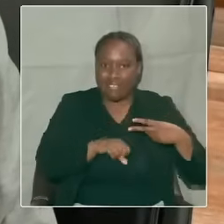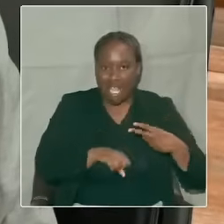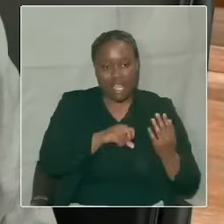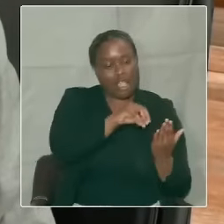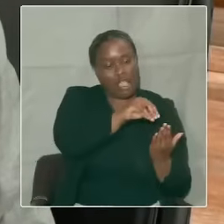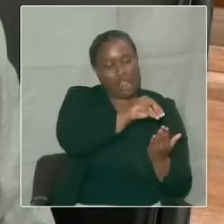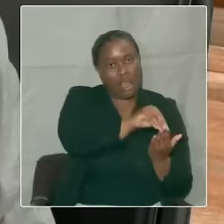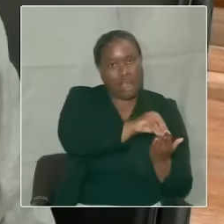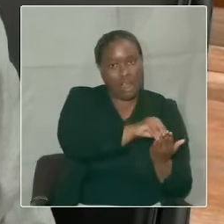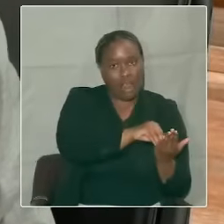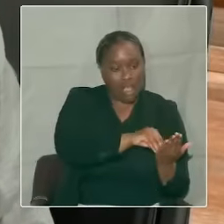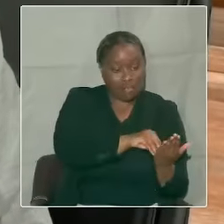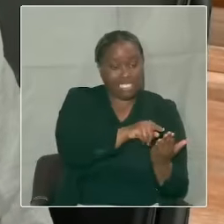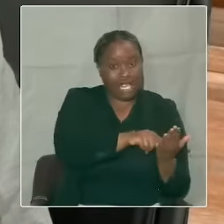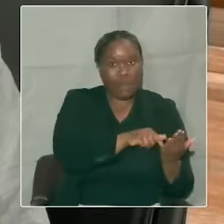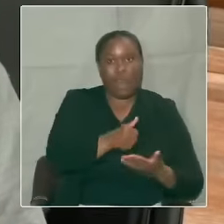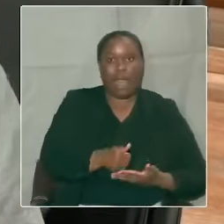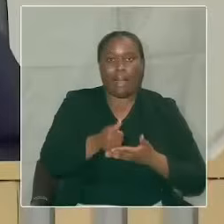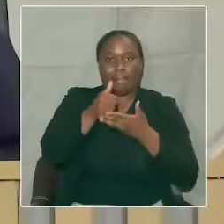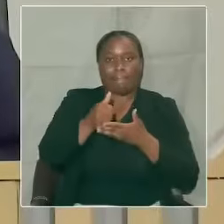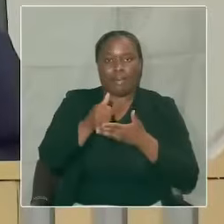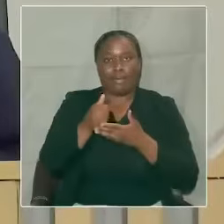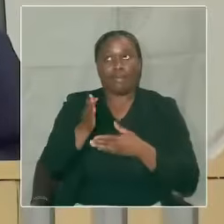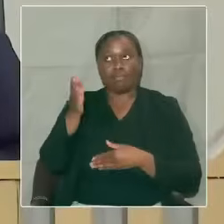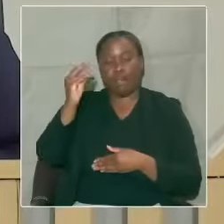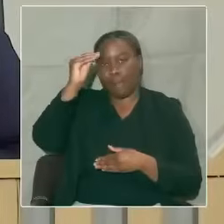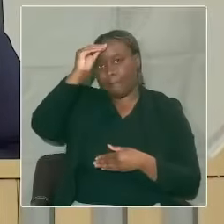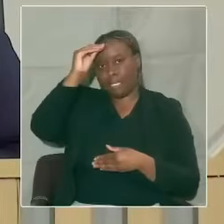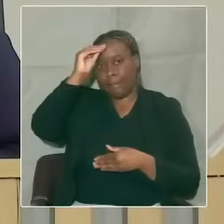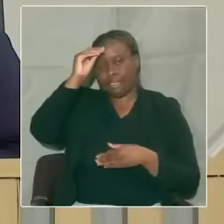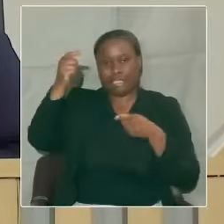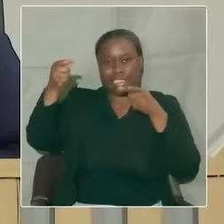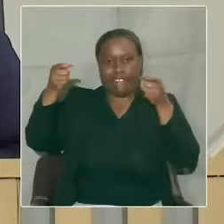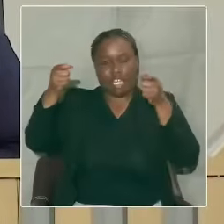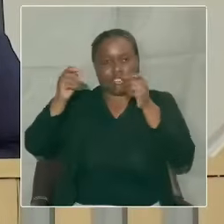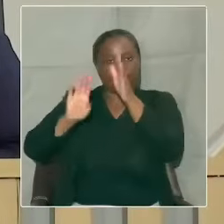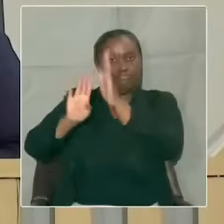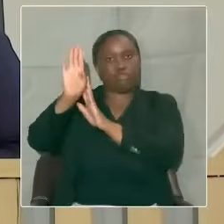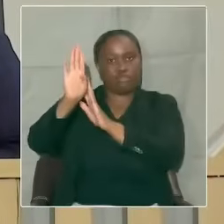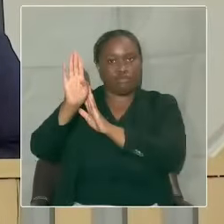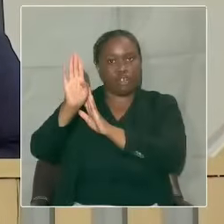lead to improved governance within the organization.